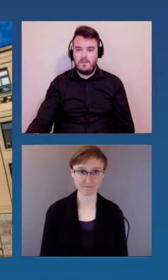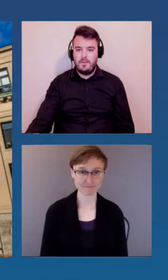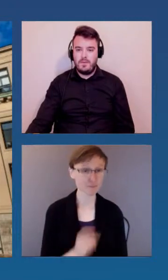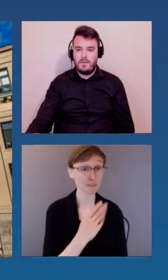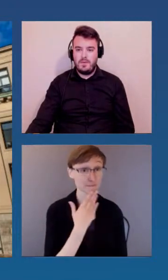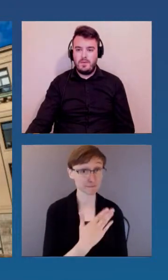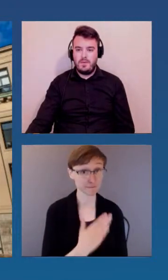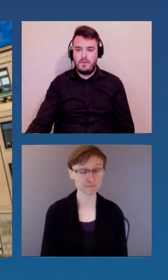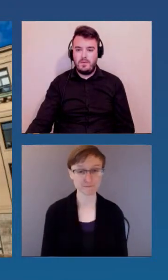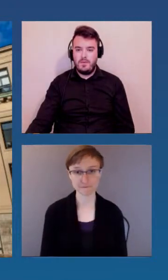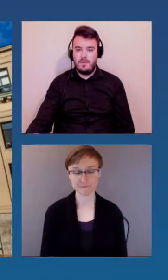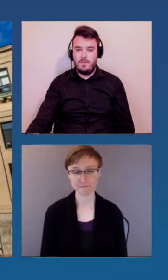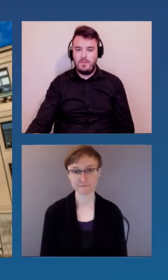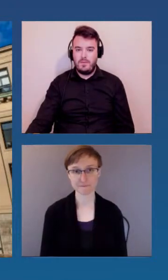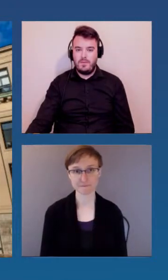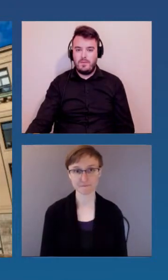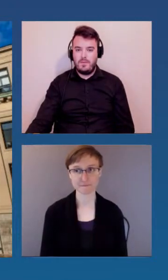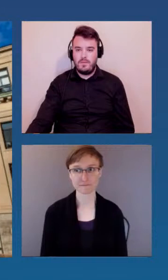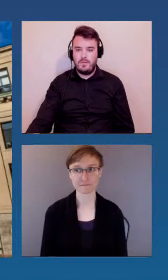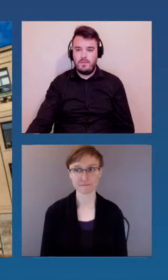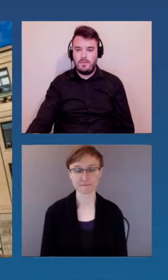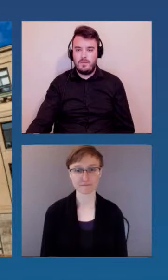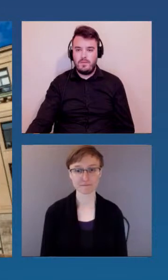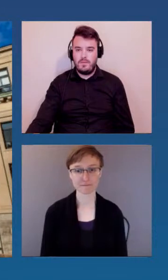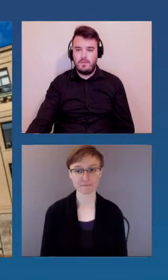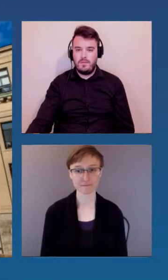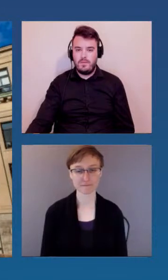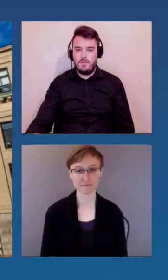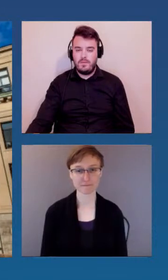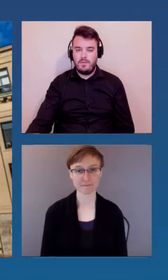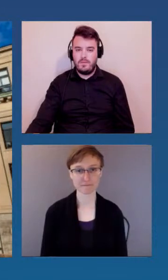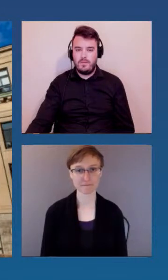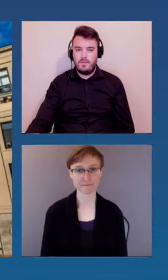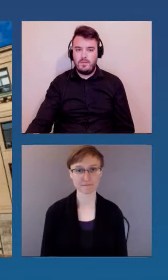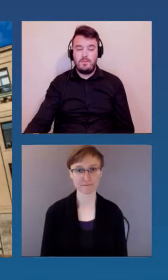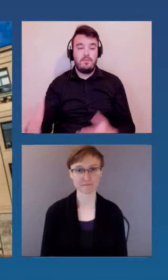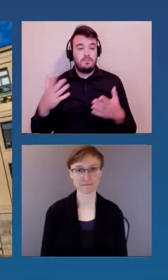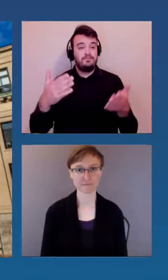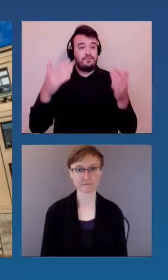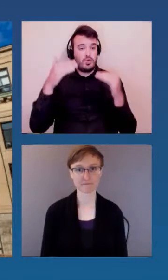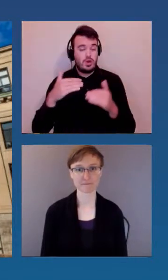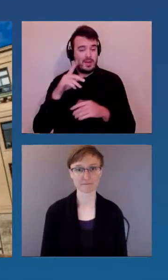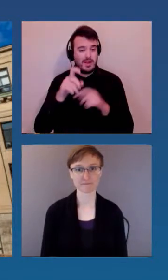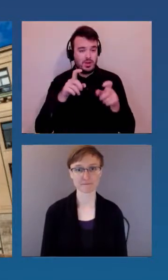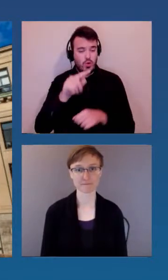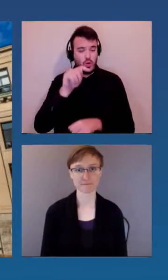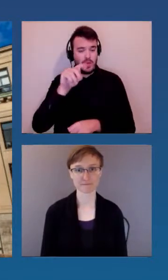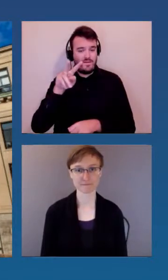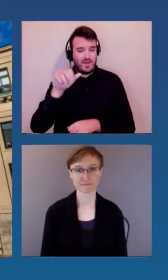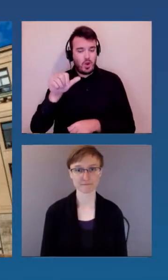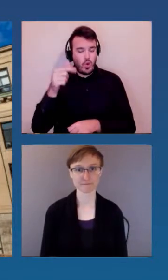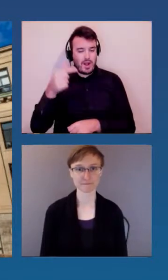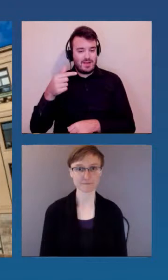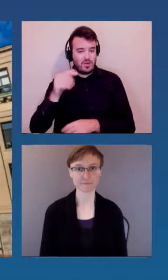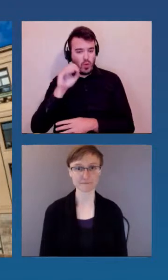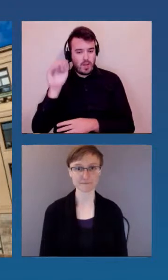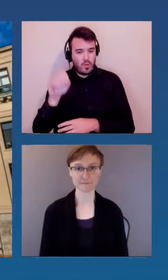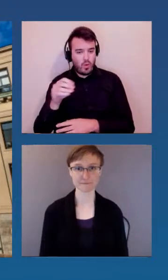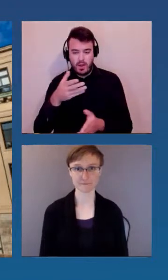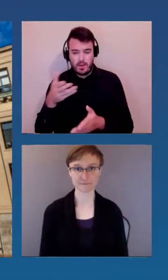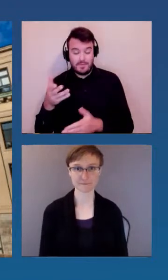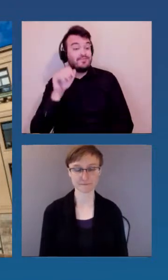So it's one student, one bathroom for floors after floors after floors. So it's much easier